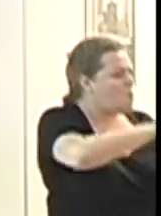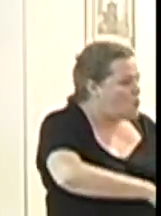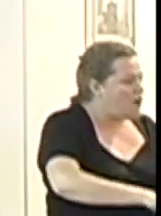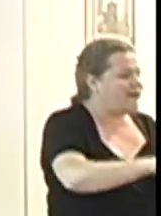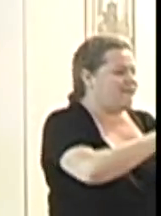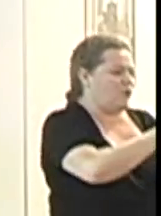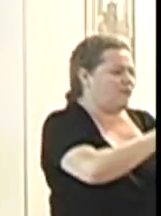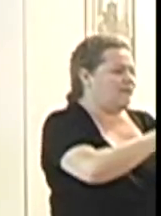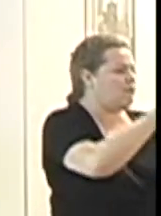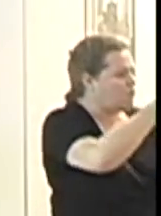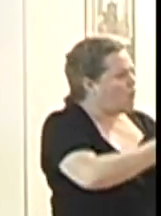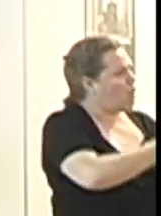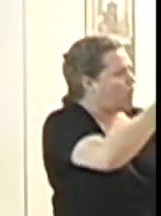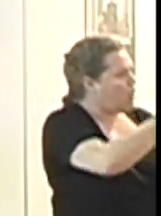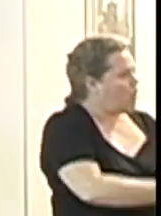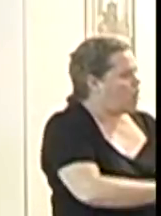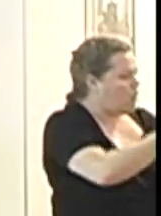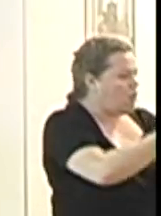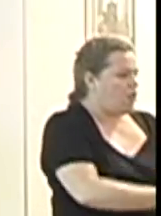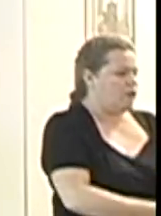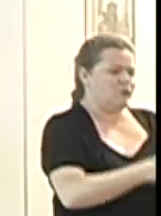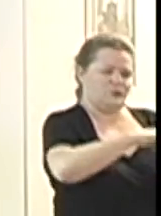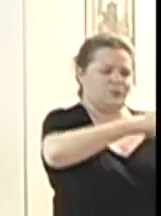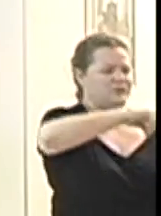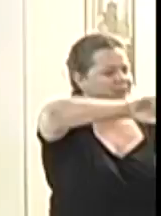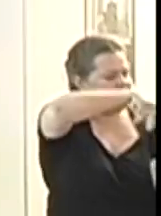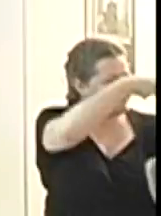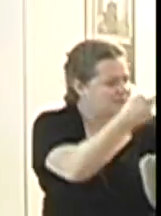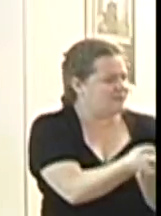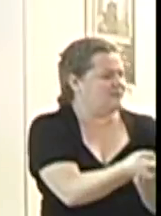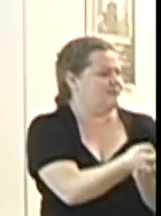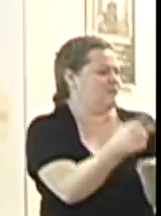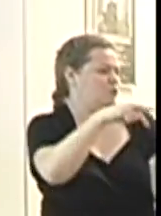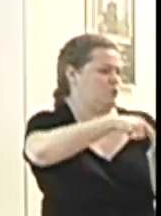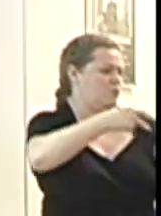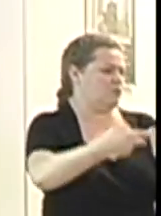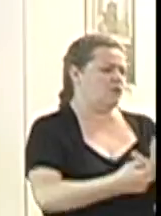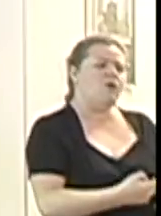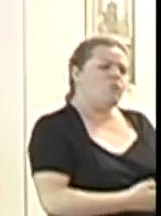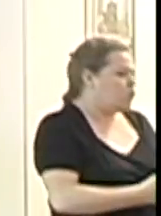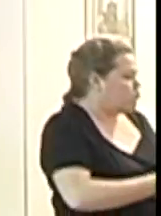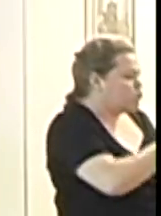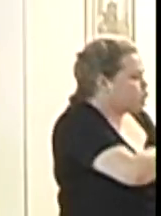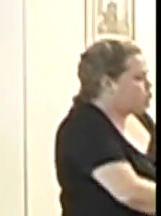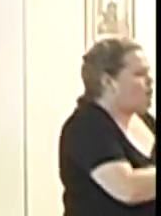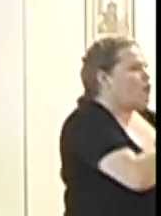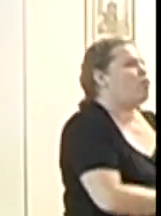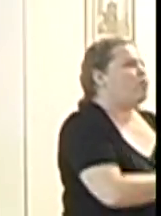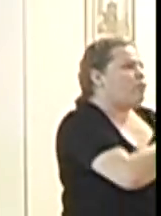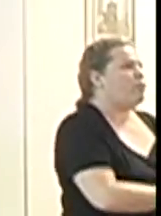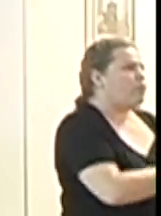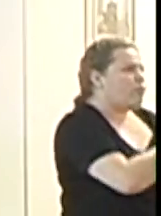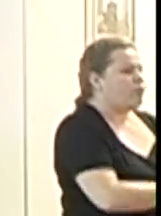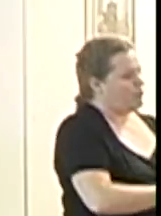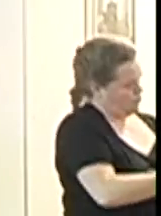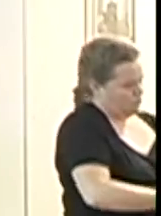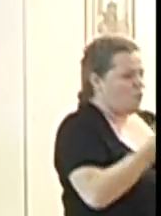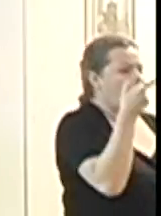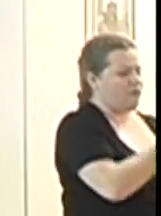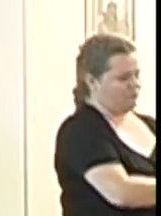fall less iconic than the adult target, which should have a single movement. Instead, the kid does a repeated movement, 3 cycles, I